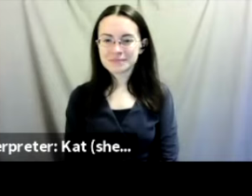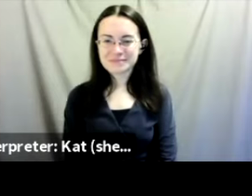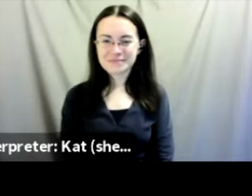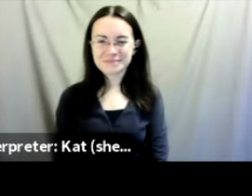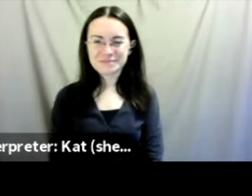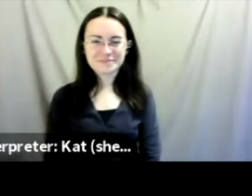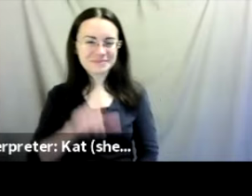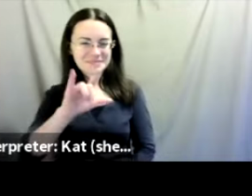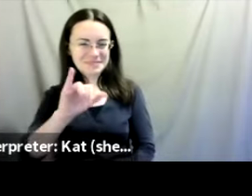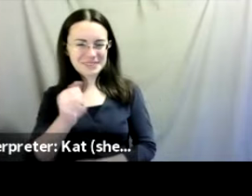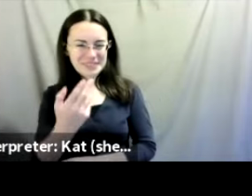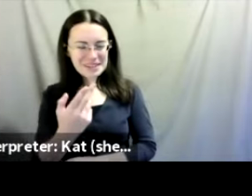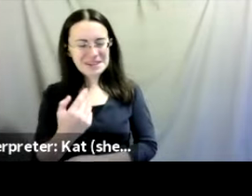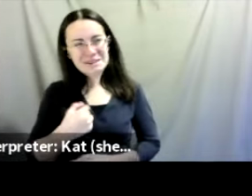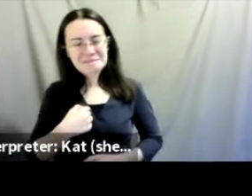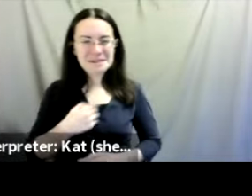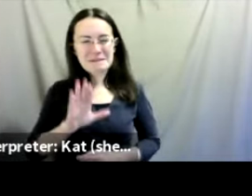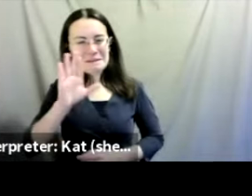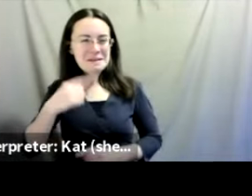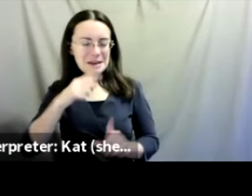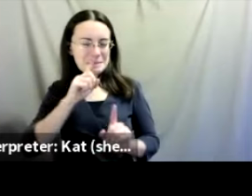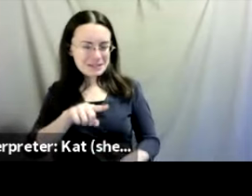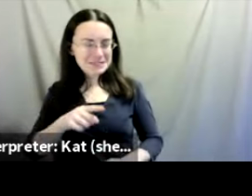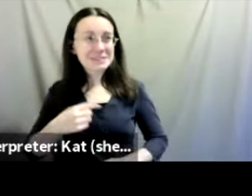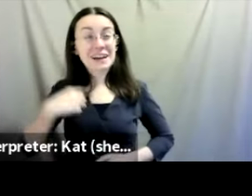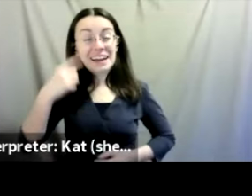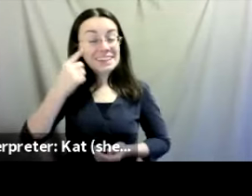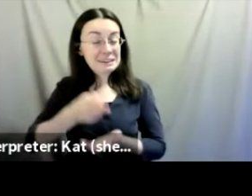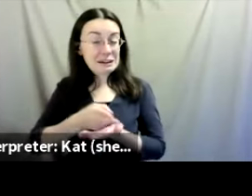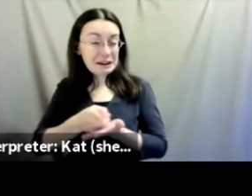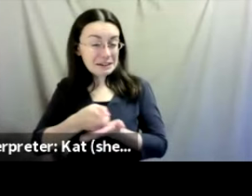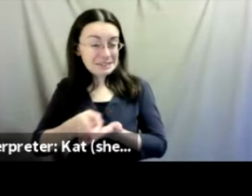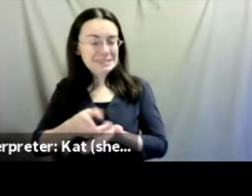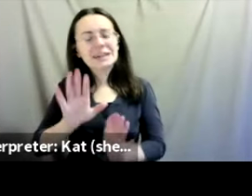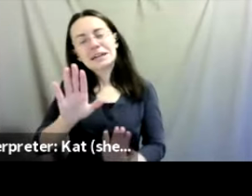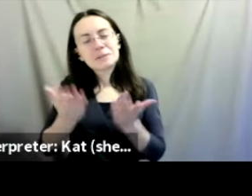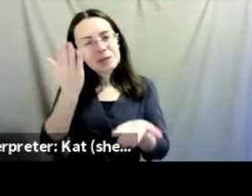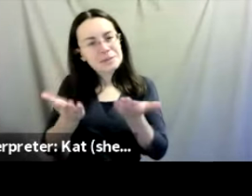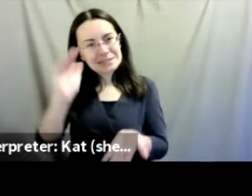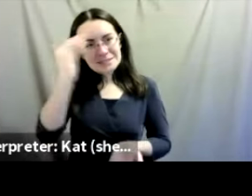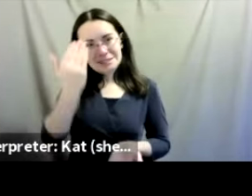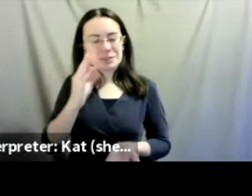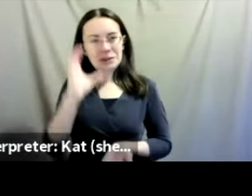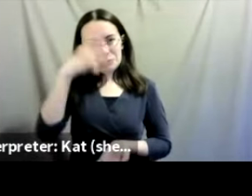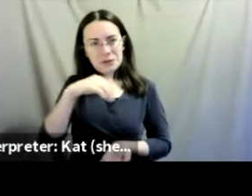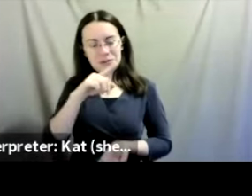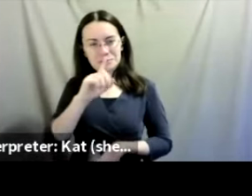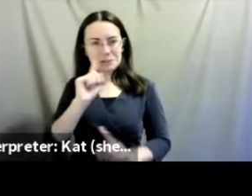I can answer. I think I honestly, this may seem like a weird response, but I think I honestly felt relieved.